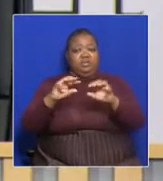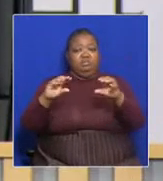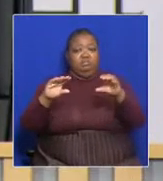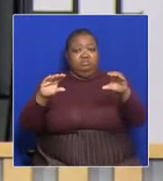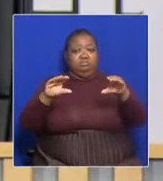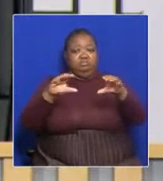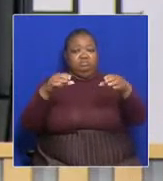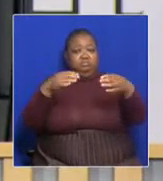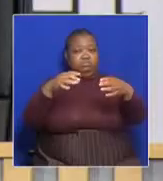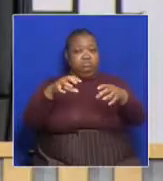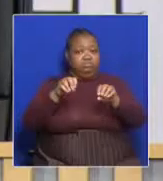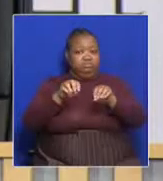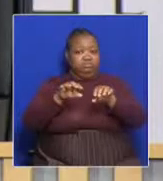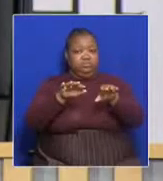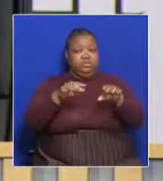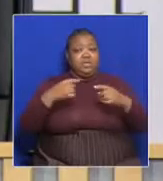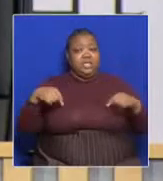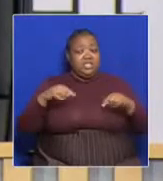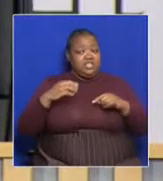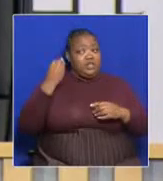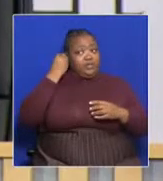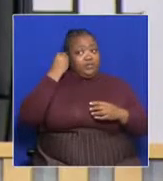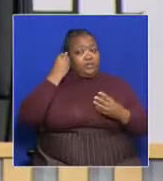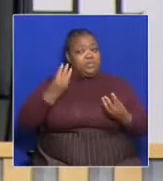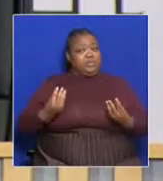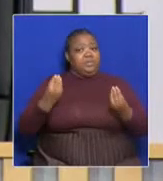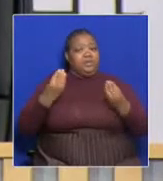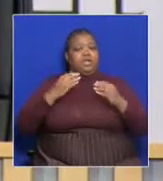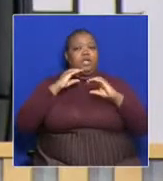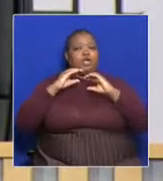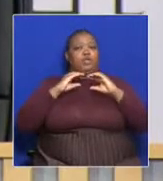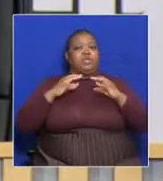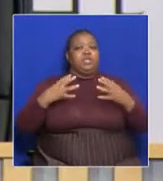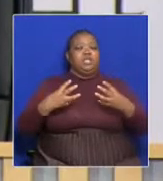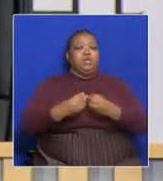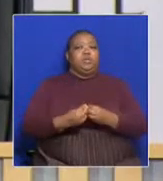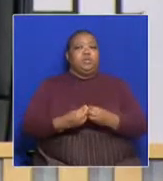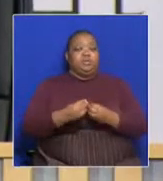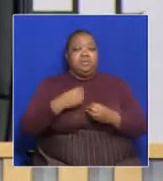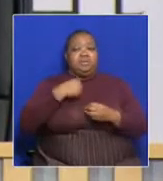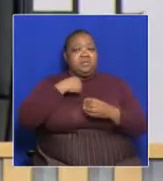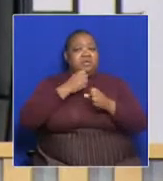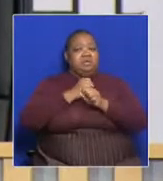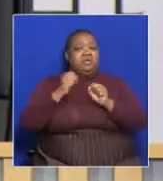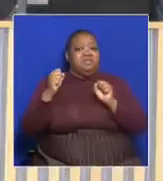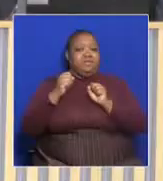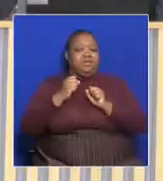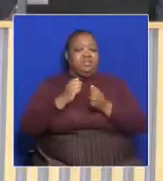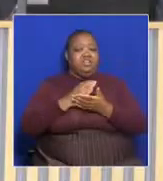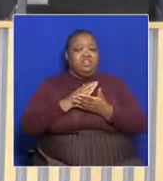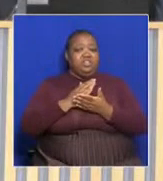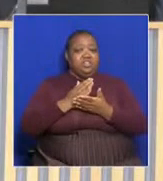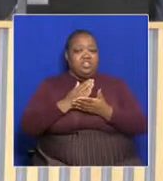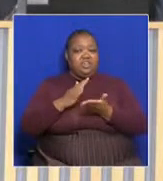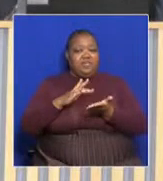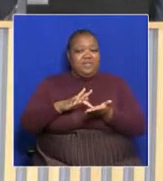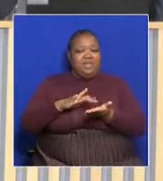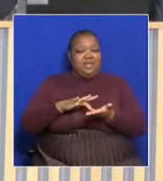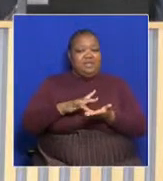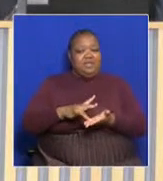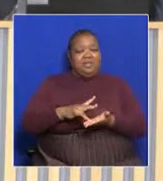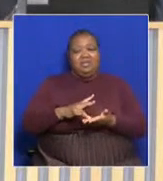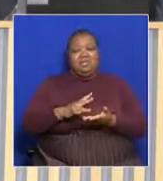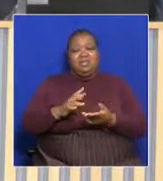do communicate with them. But that being said, I've never shared DNA or fingerprints, but I won't say it's an exercise